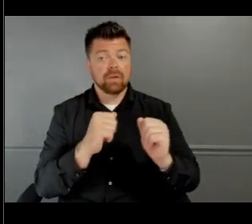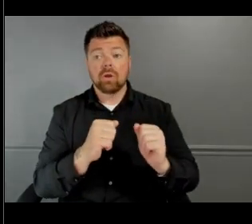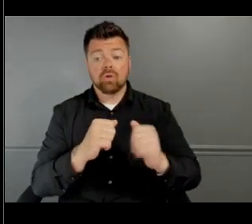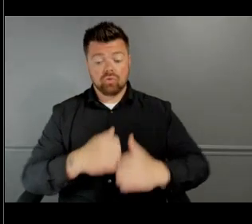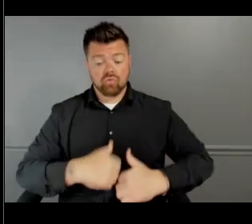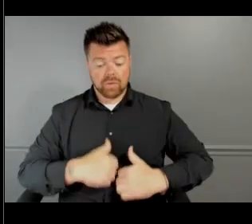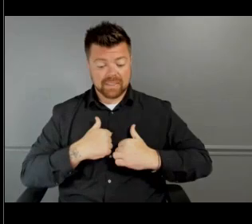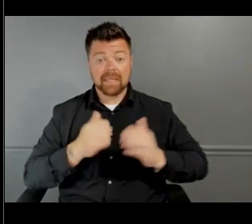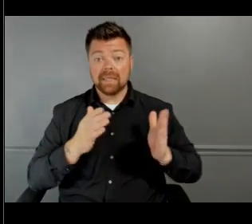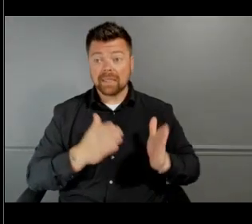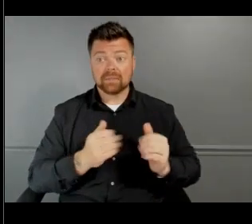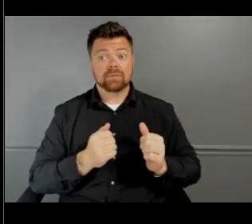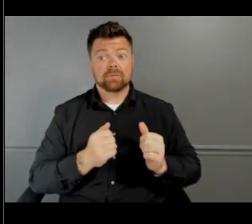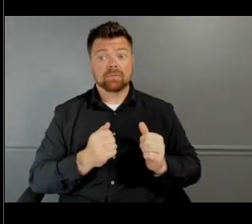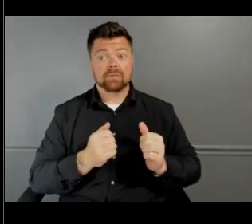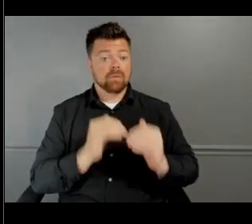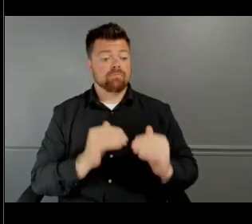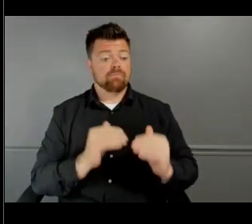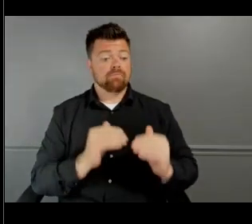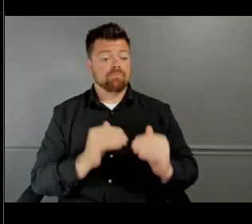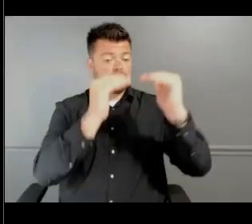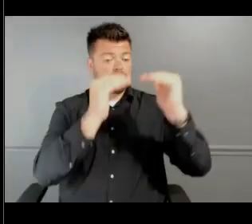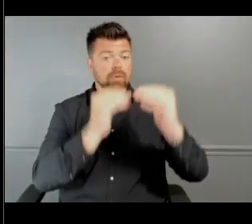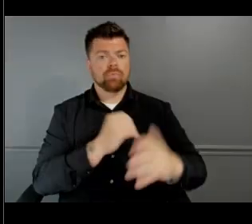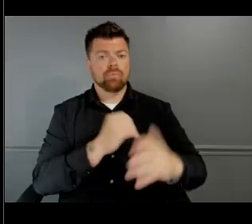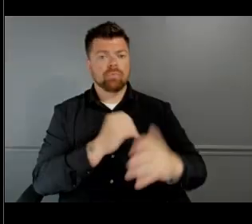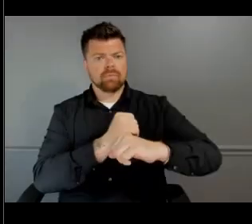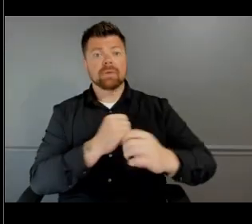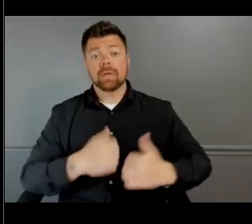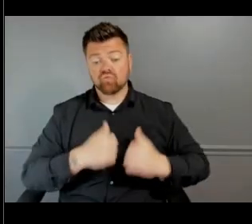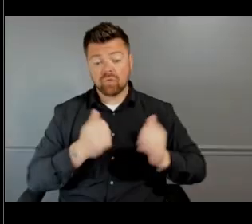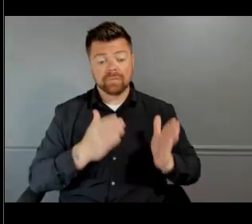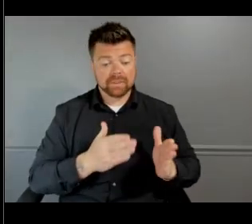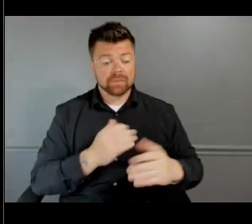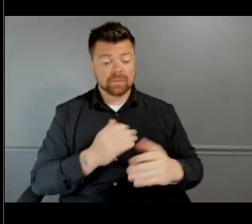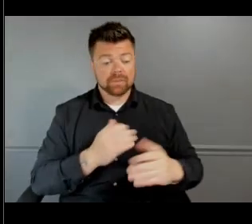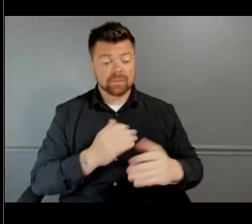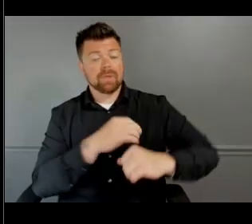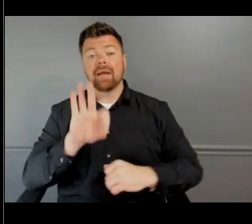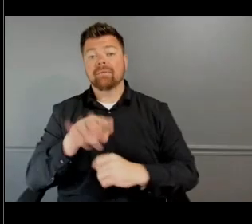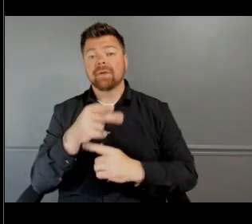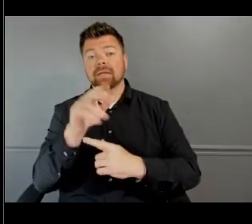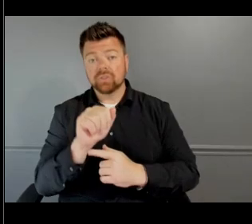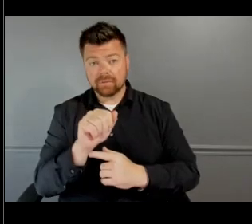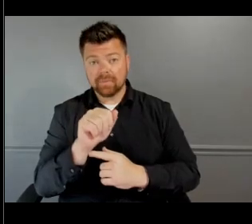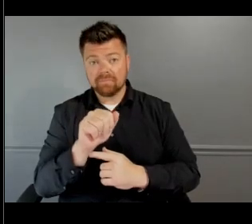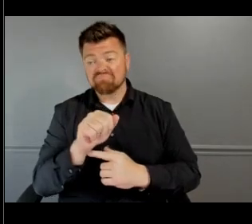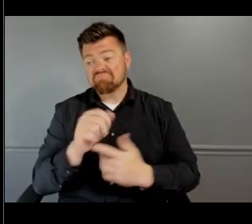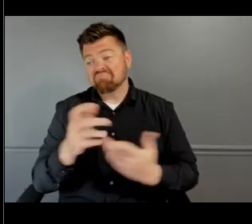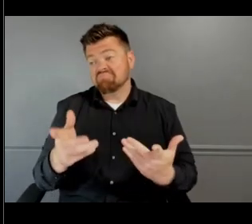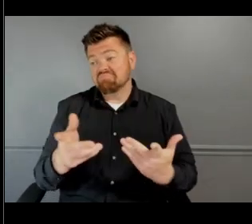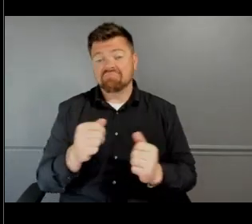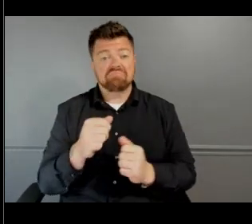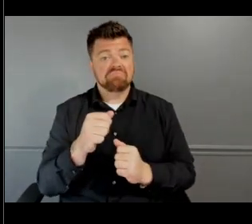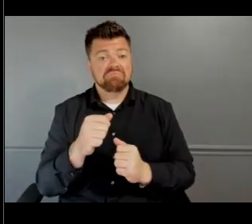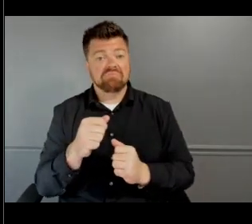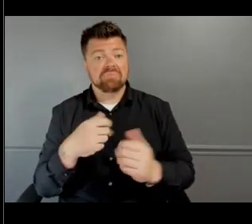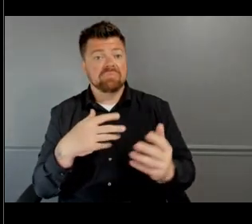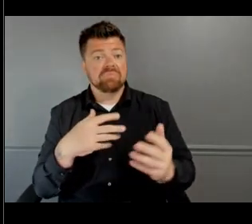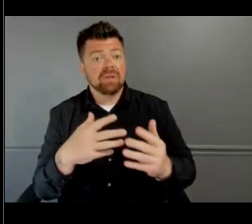still protected by the Fair Housing Act provisions, even if the units are not covered by the design and